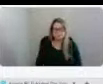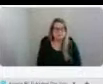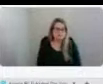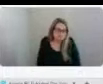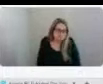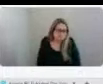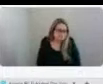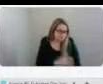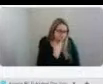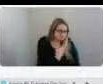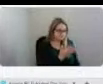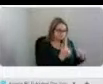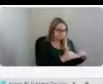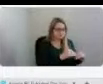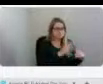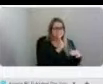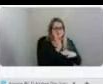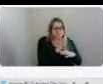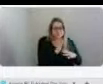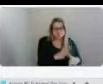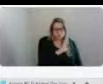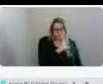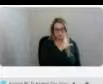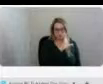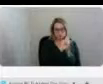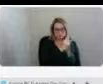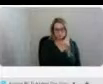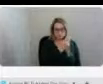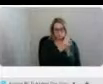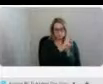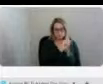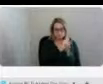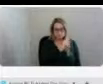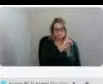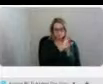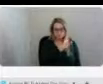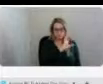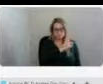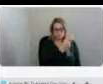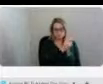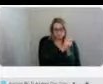thank you the next speaker is katherine nichols catherine can you hear us